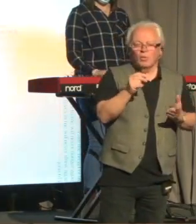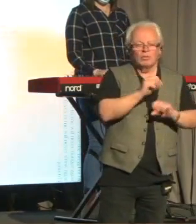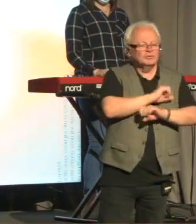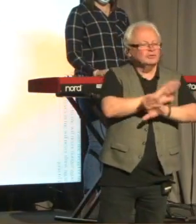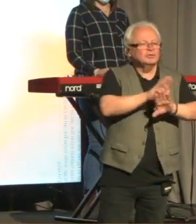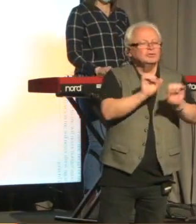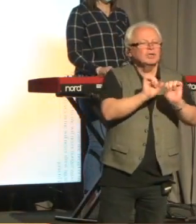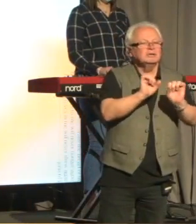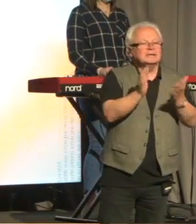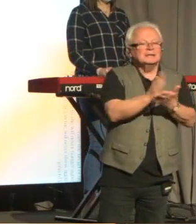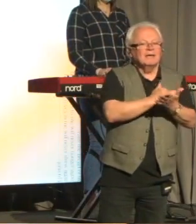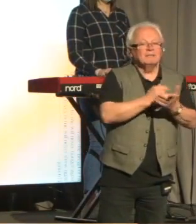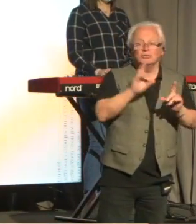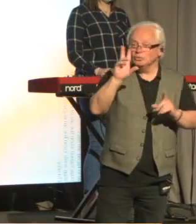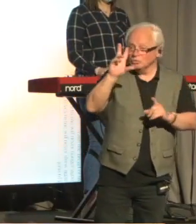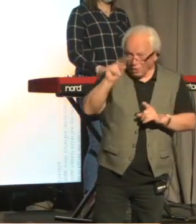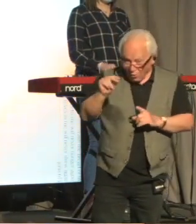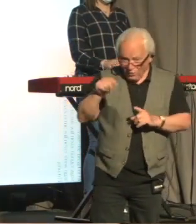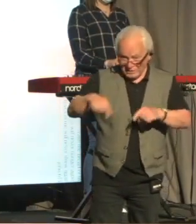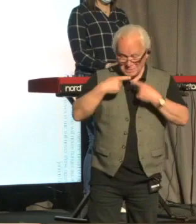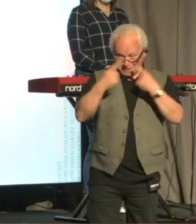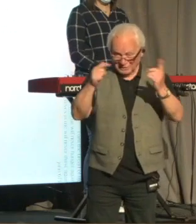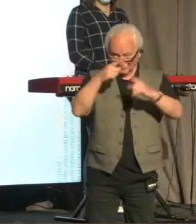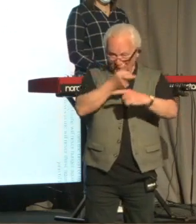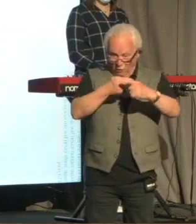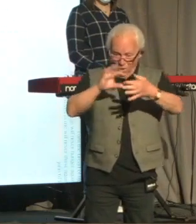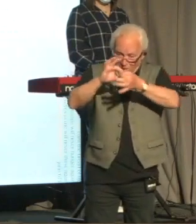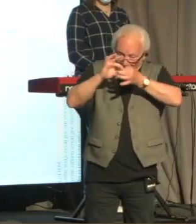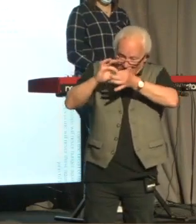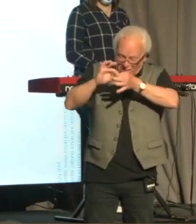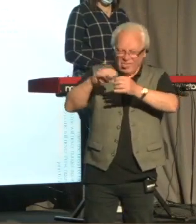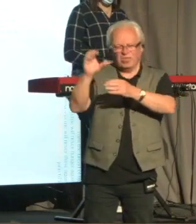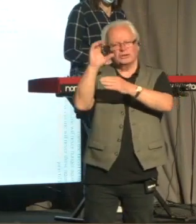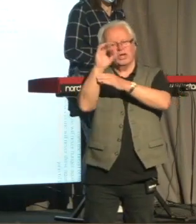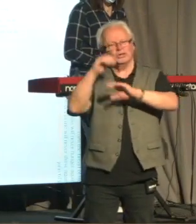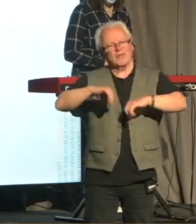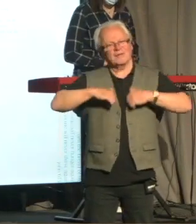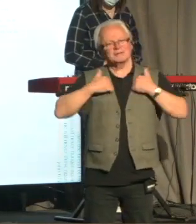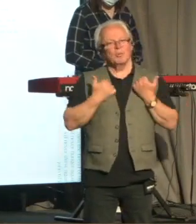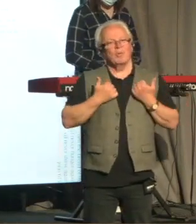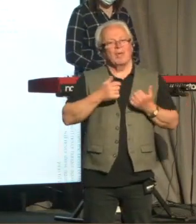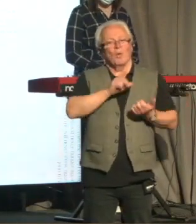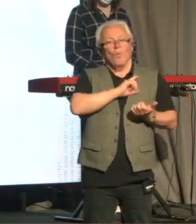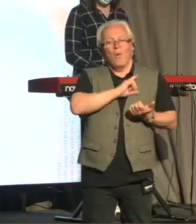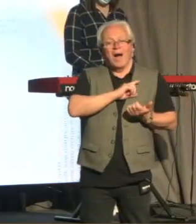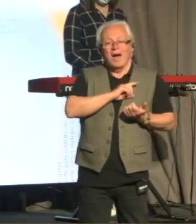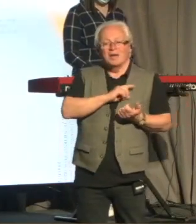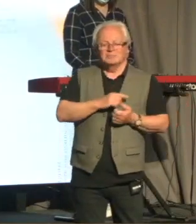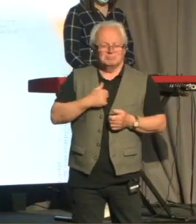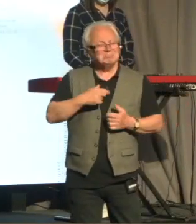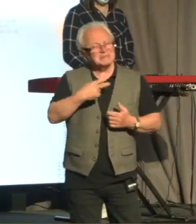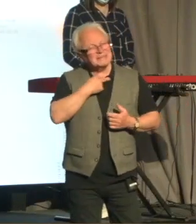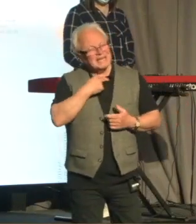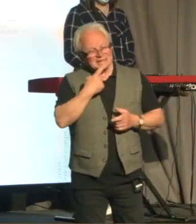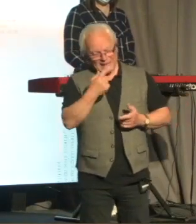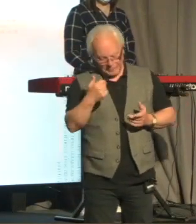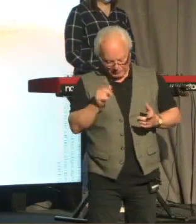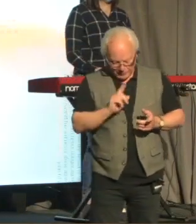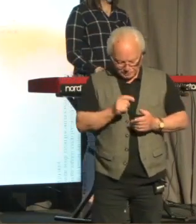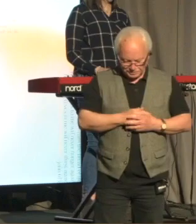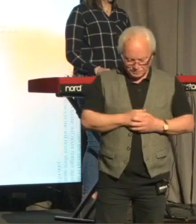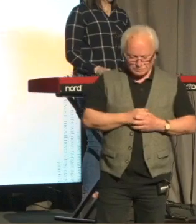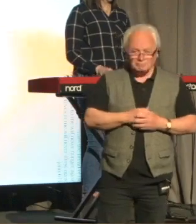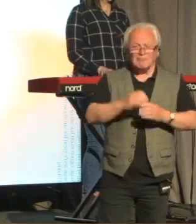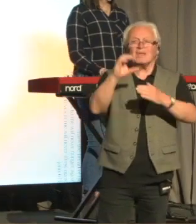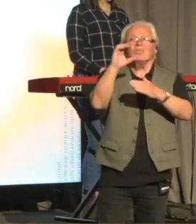for the church this morning. This is a message for the church because it's, and I'm sad to say this, but